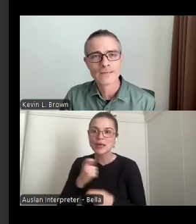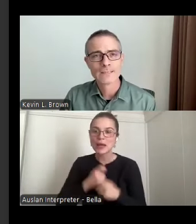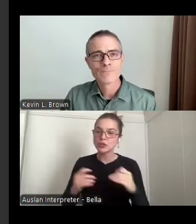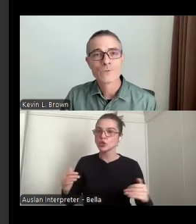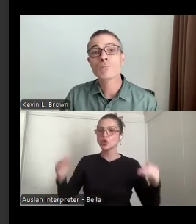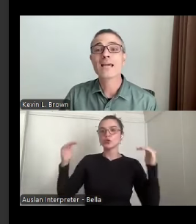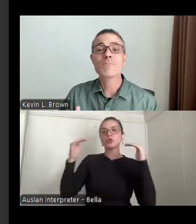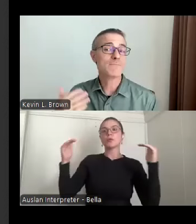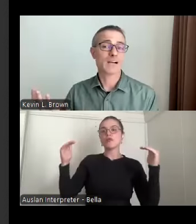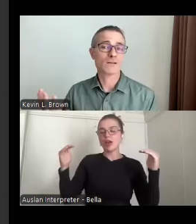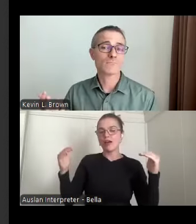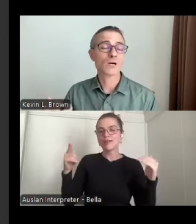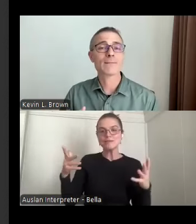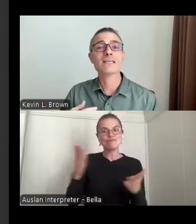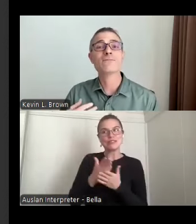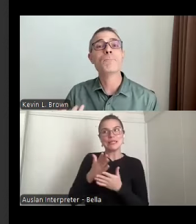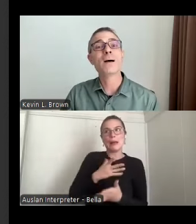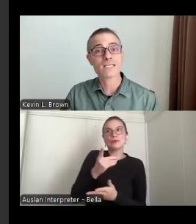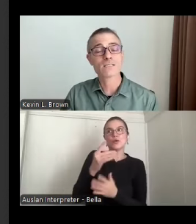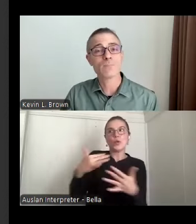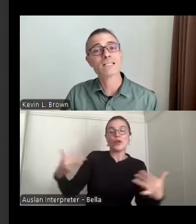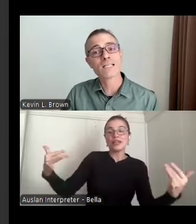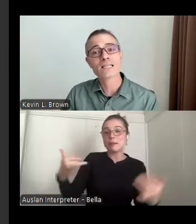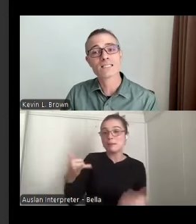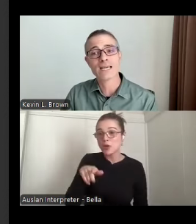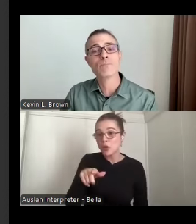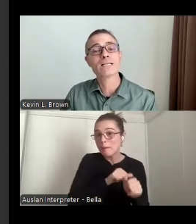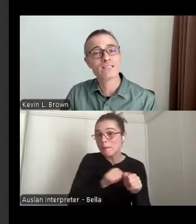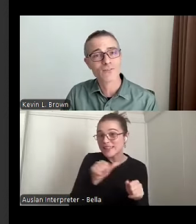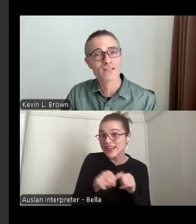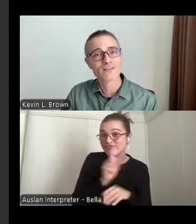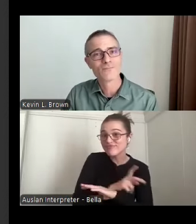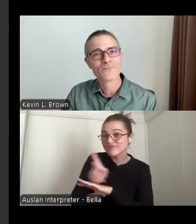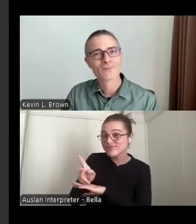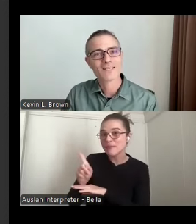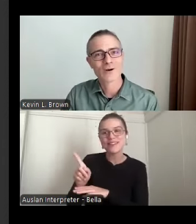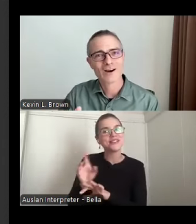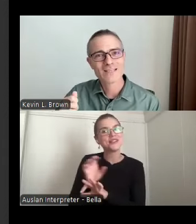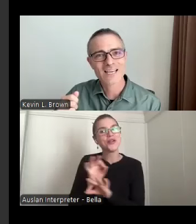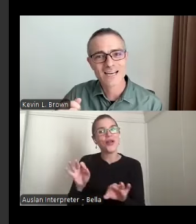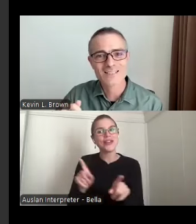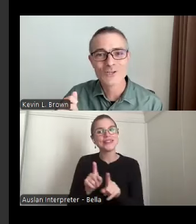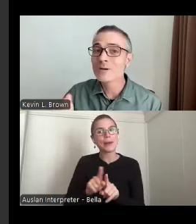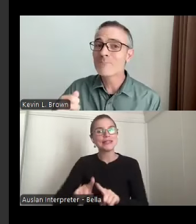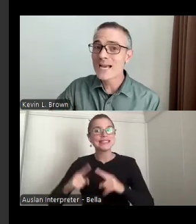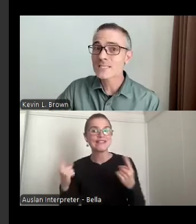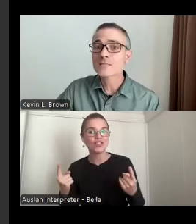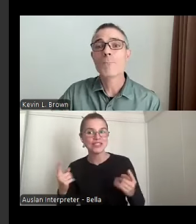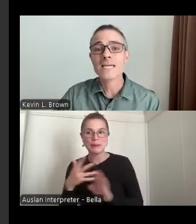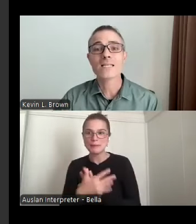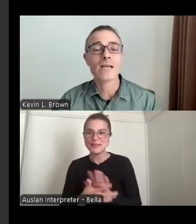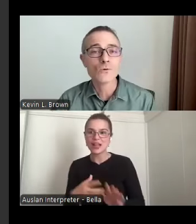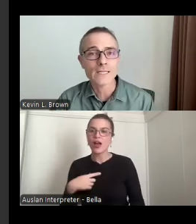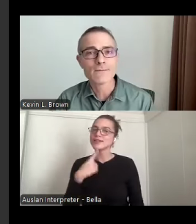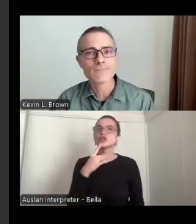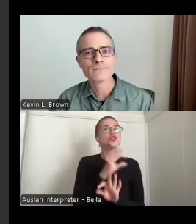beholder. You may be better, perhaps even best, but it's not the same as different. And so I always say, don't be the best,